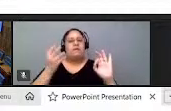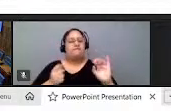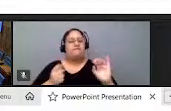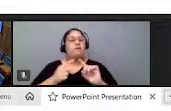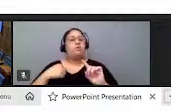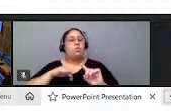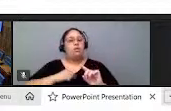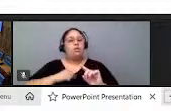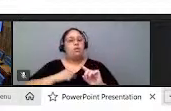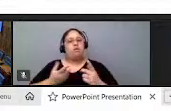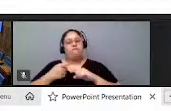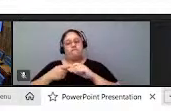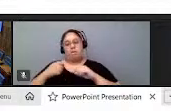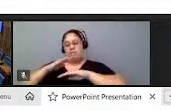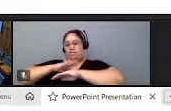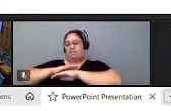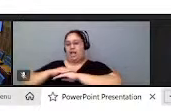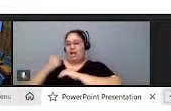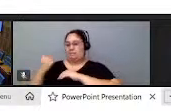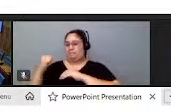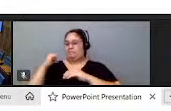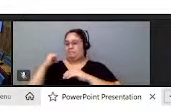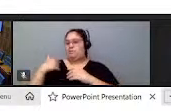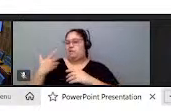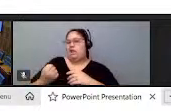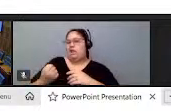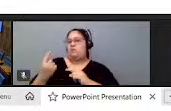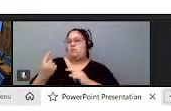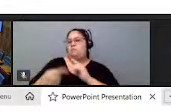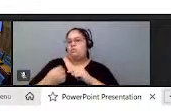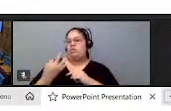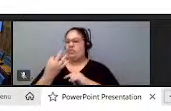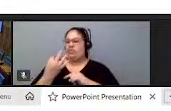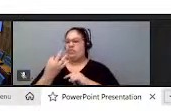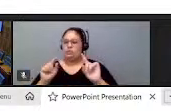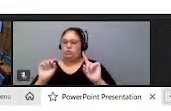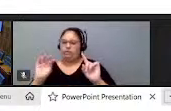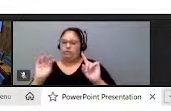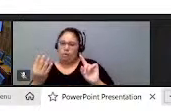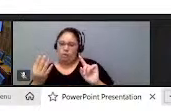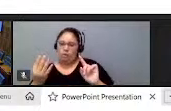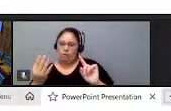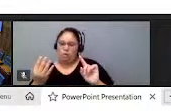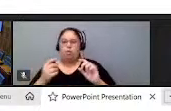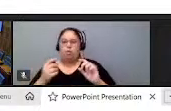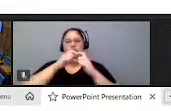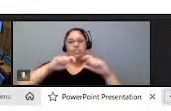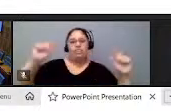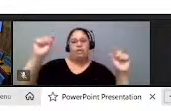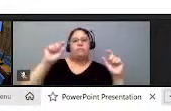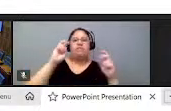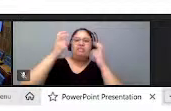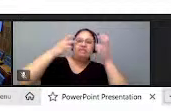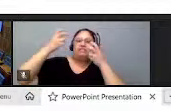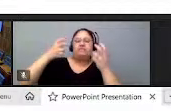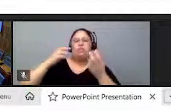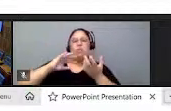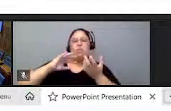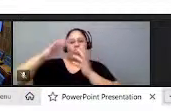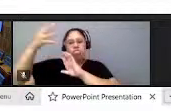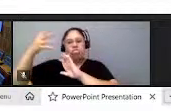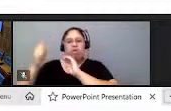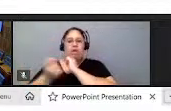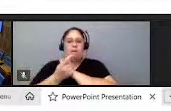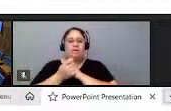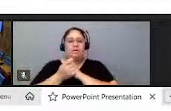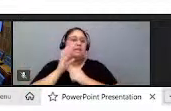from an era where we had uh about three to four uh cable theft of VM incidents